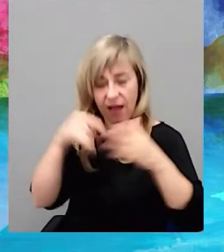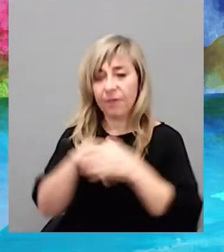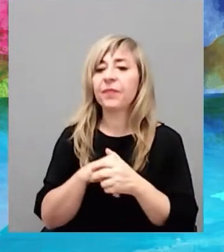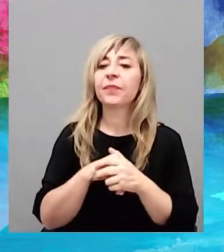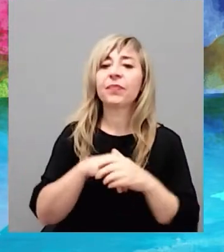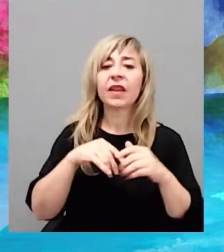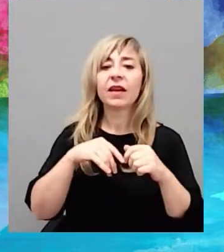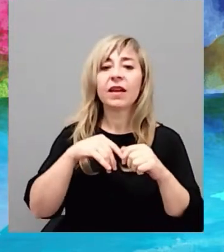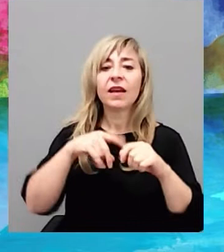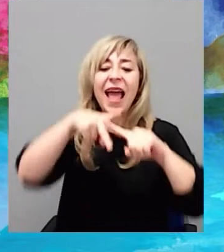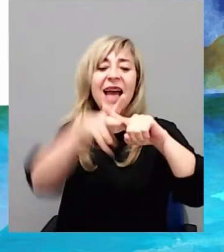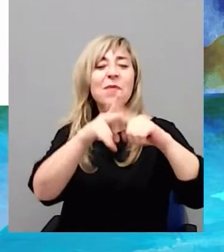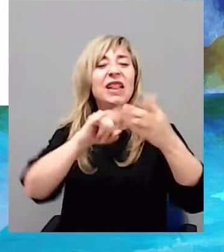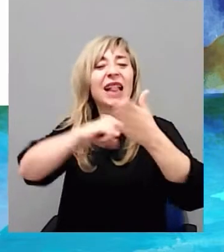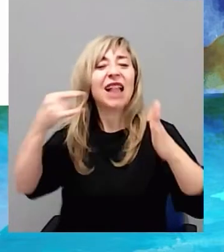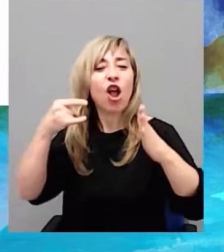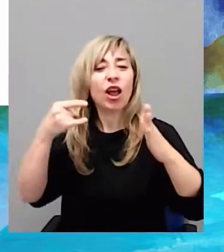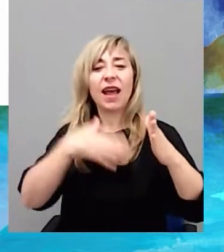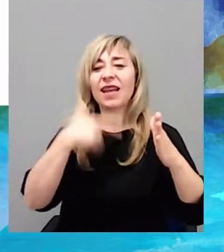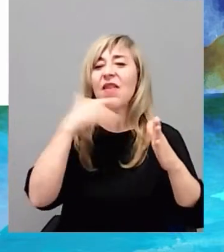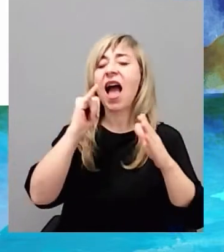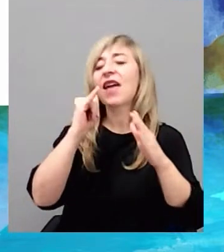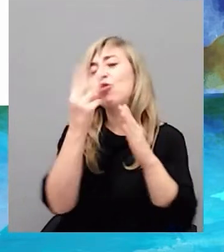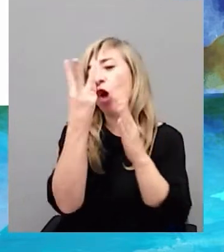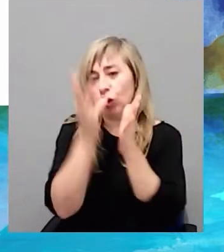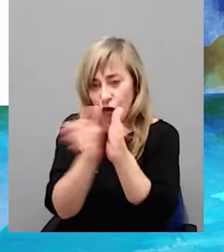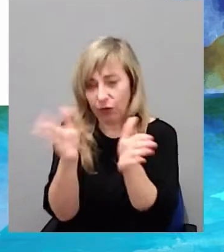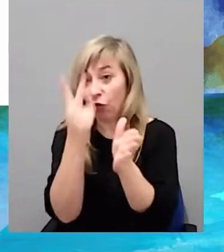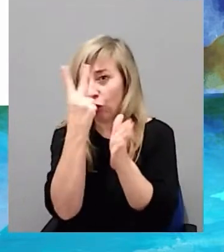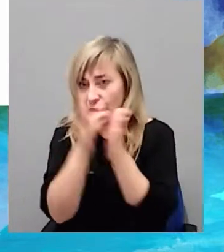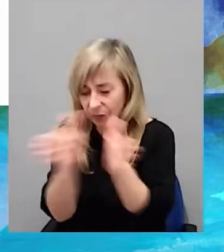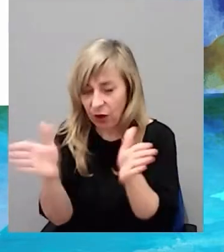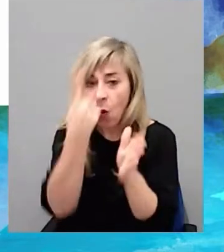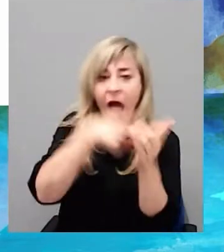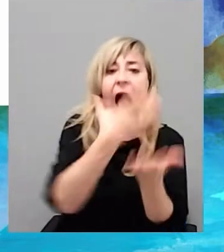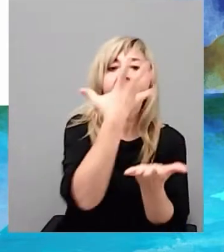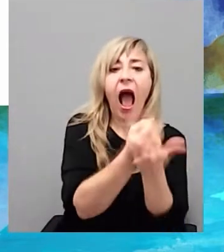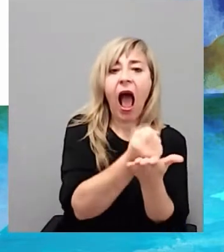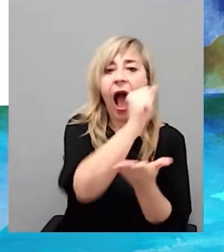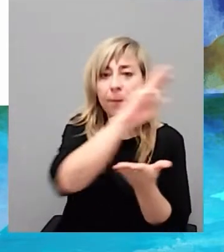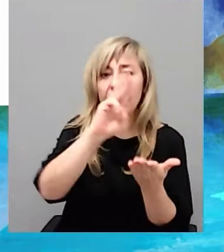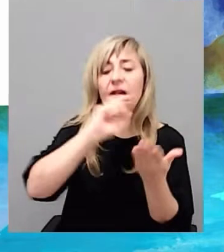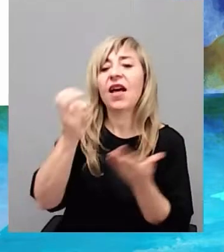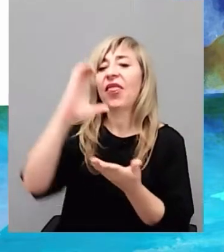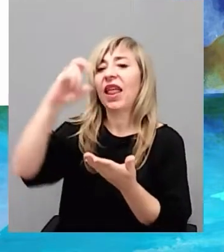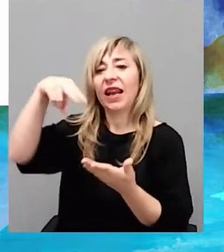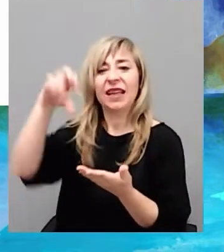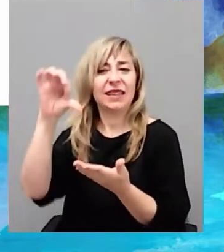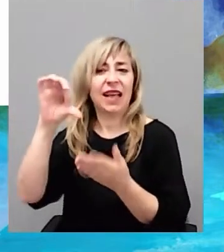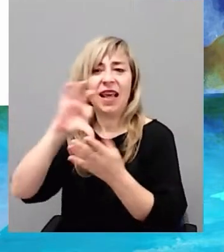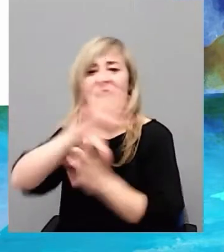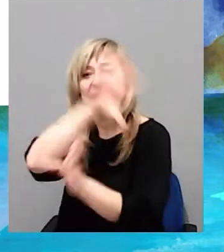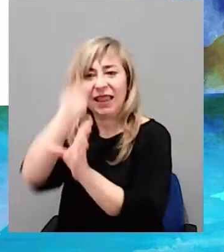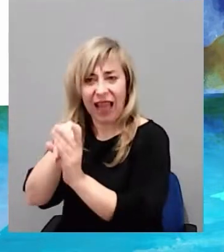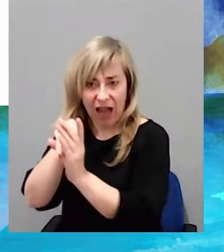Our technological tool has 2 parts. One part is an app, and the other is an